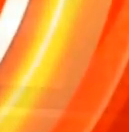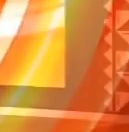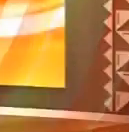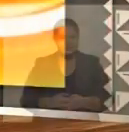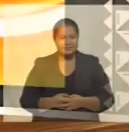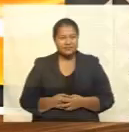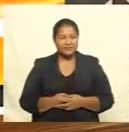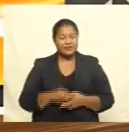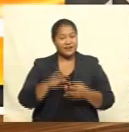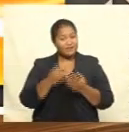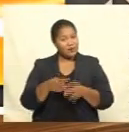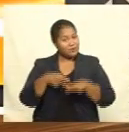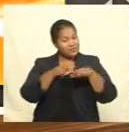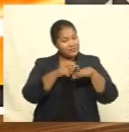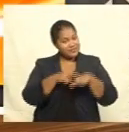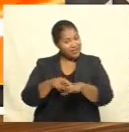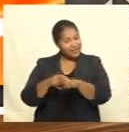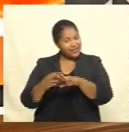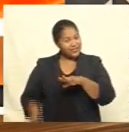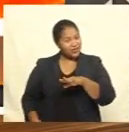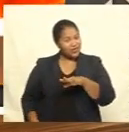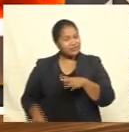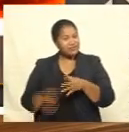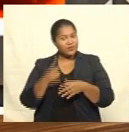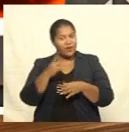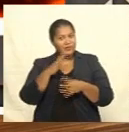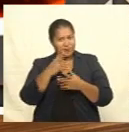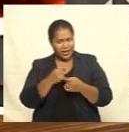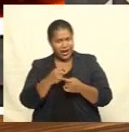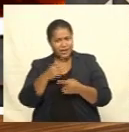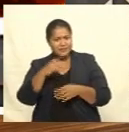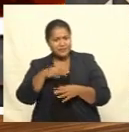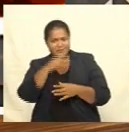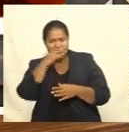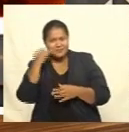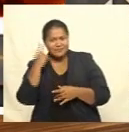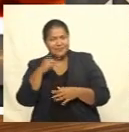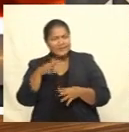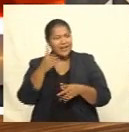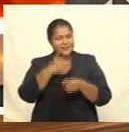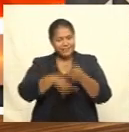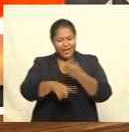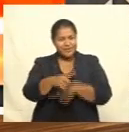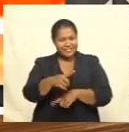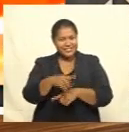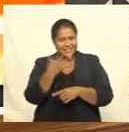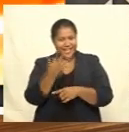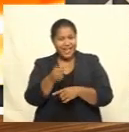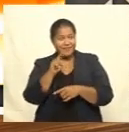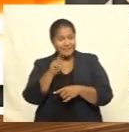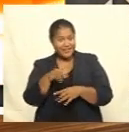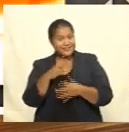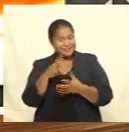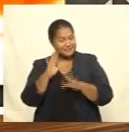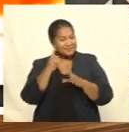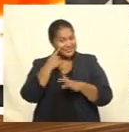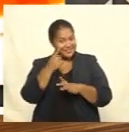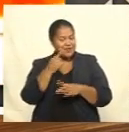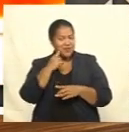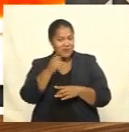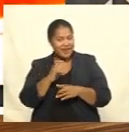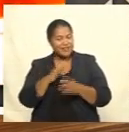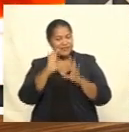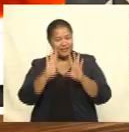From surfing dogs to one that can detect high or low blood sugar levels. More on this in Weird and Wonderful after the break. But for now, that's it